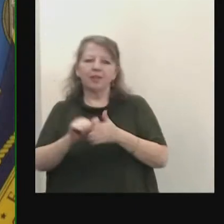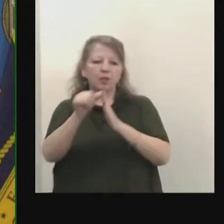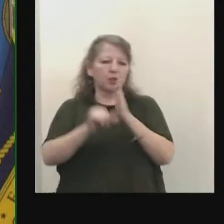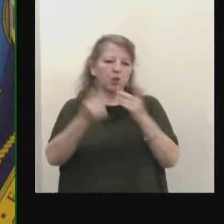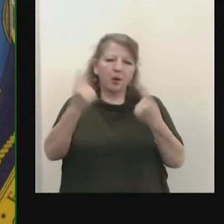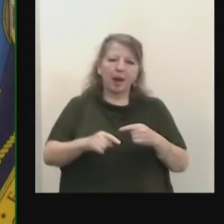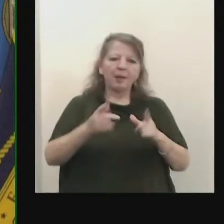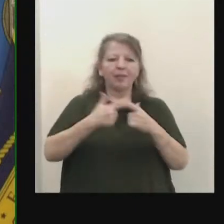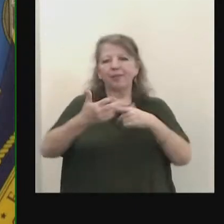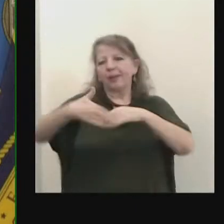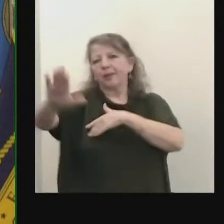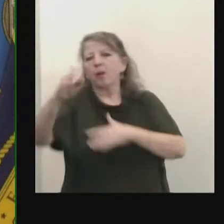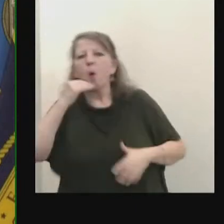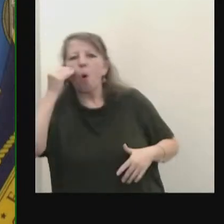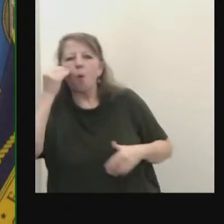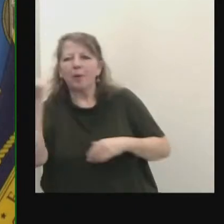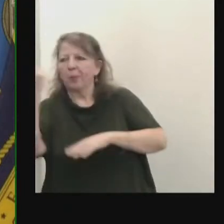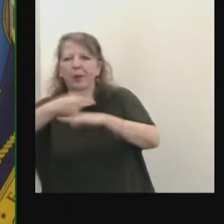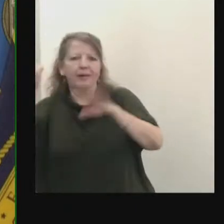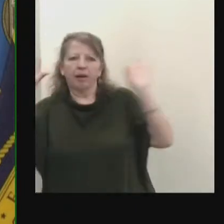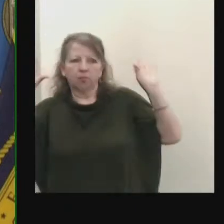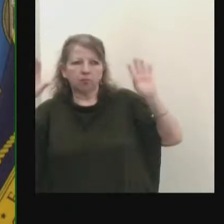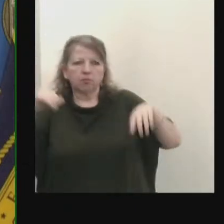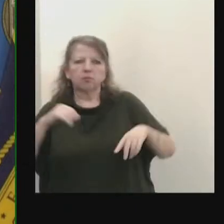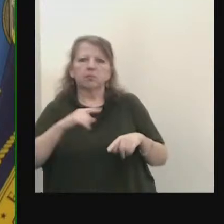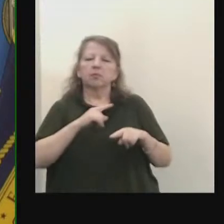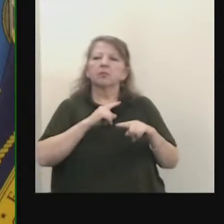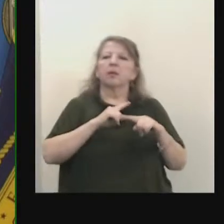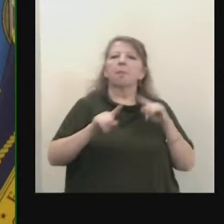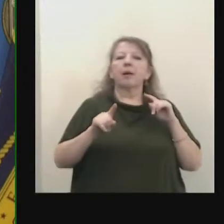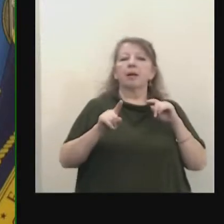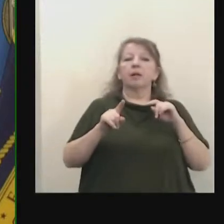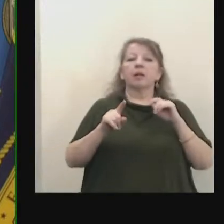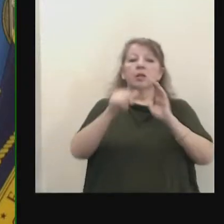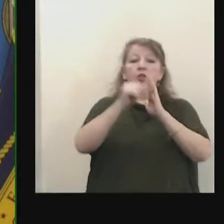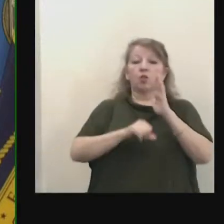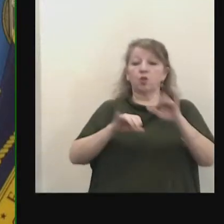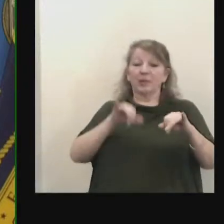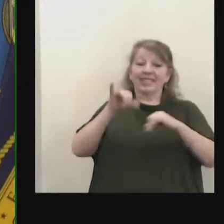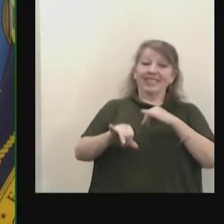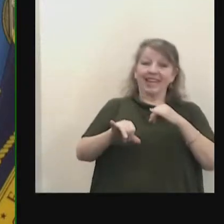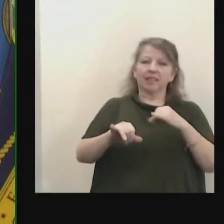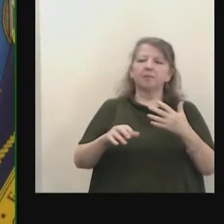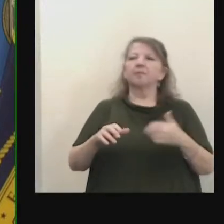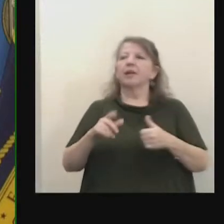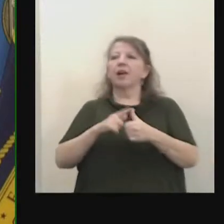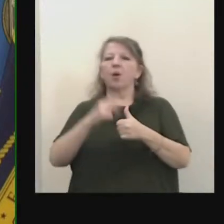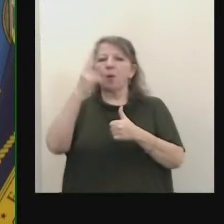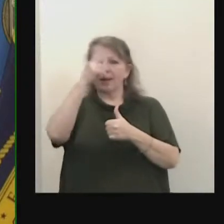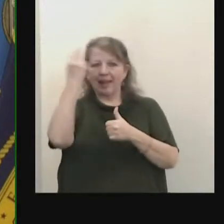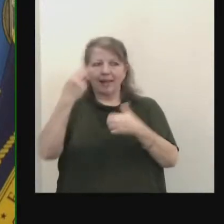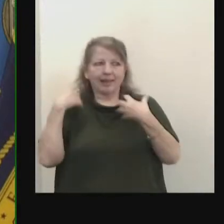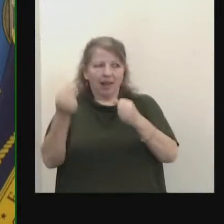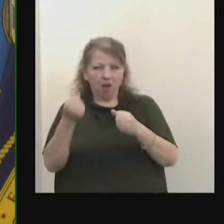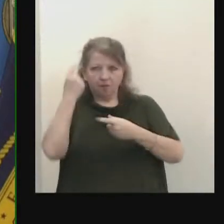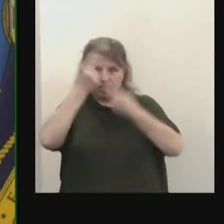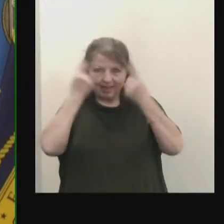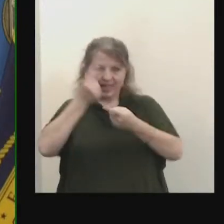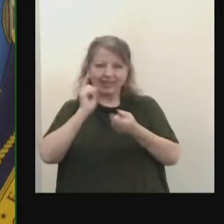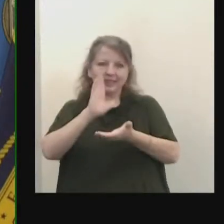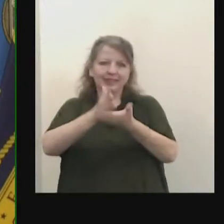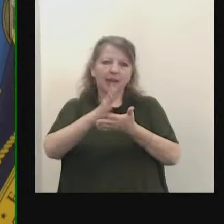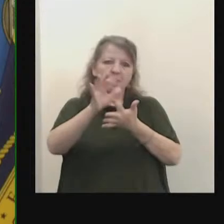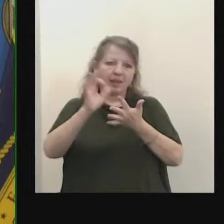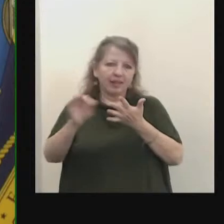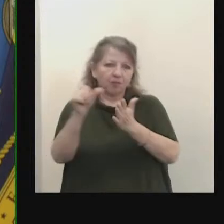can be out the door by the end of that afternoon. I know Catholic Health and Kaleida have been considering it. I don't know exactly where they stand. The